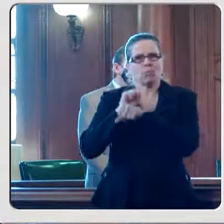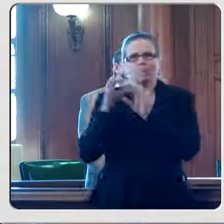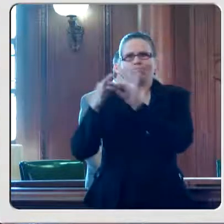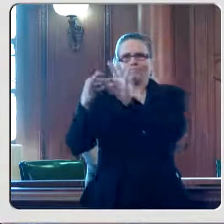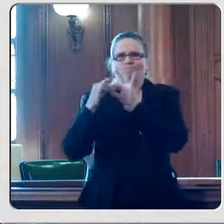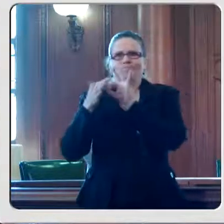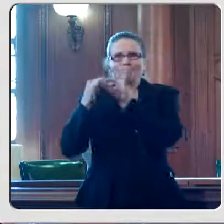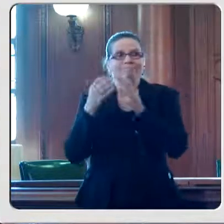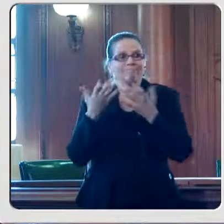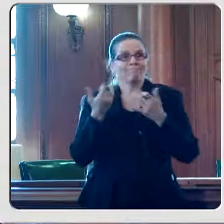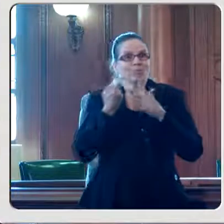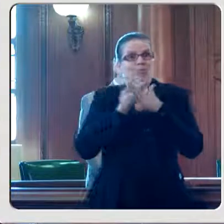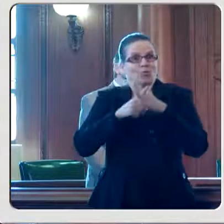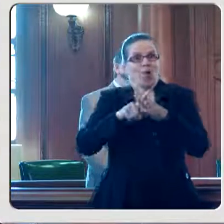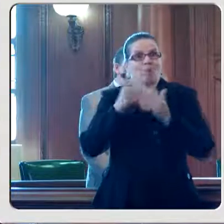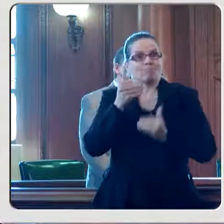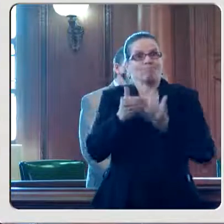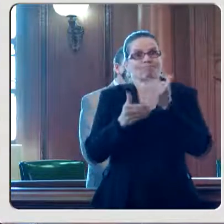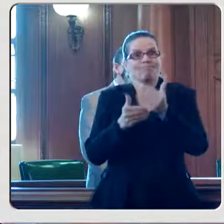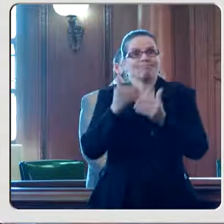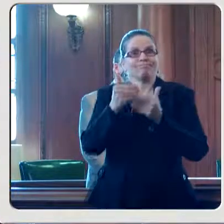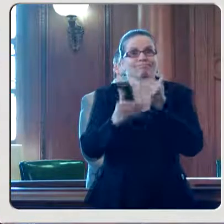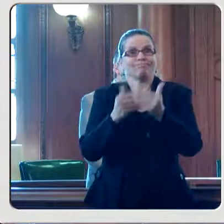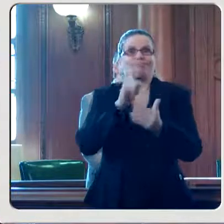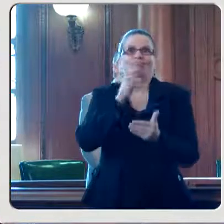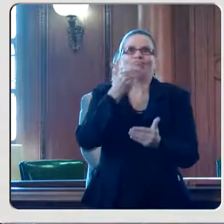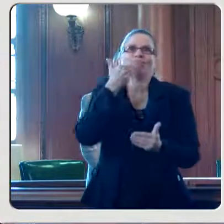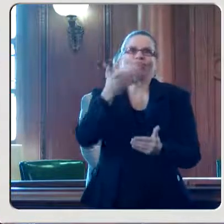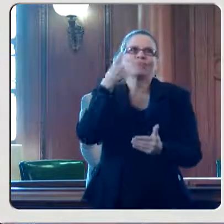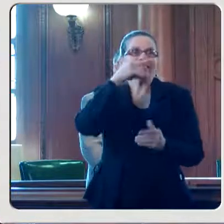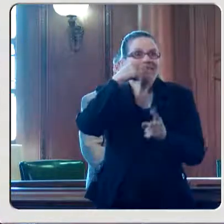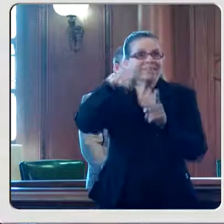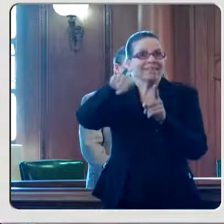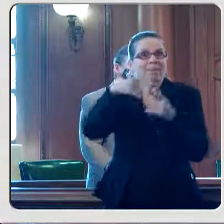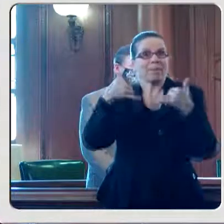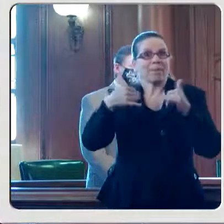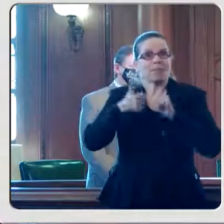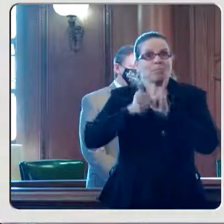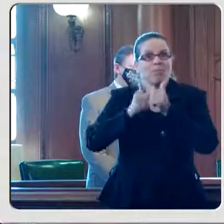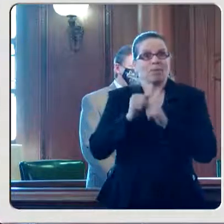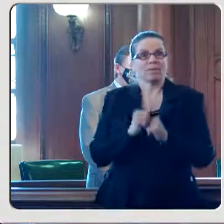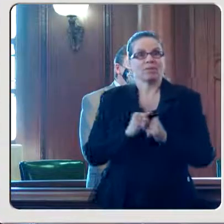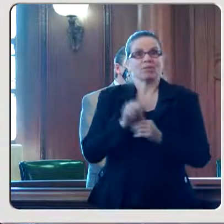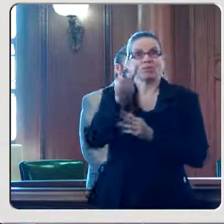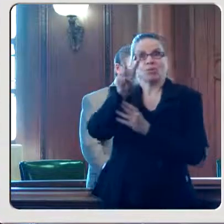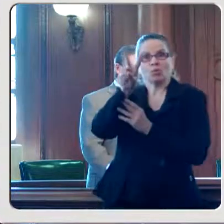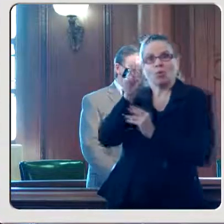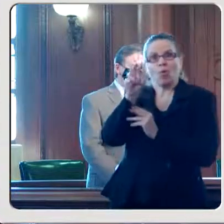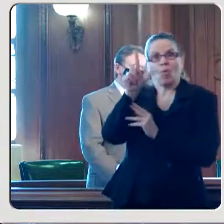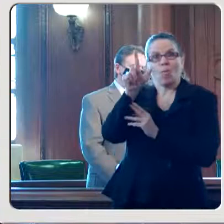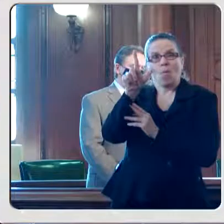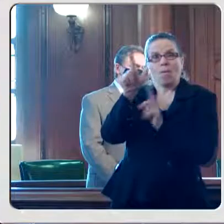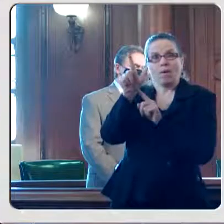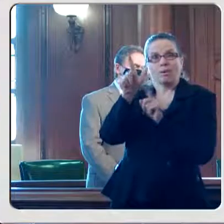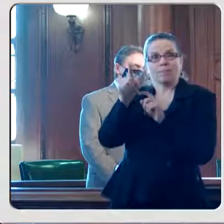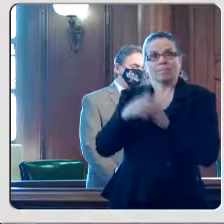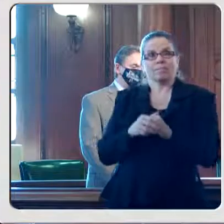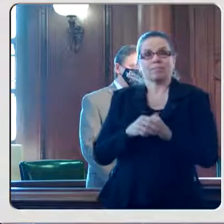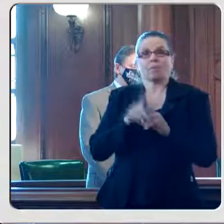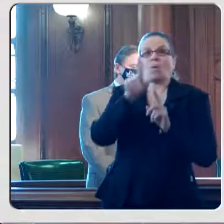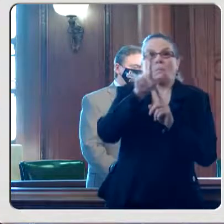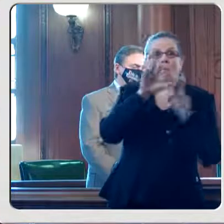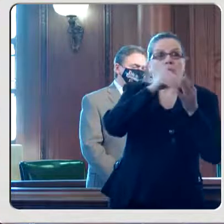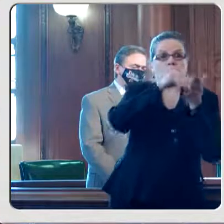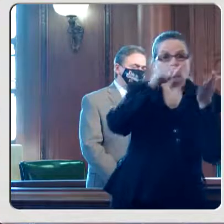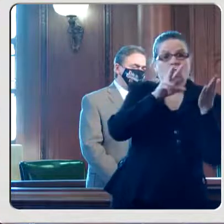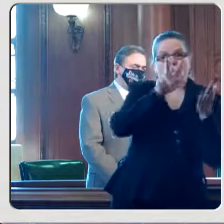gone very, very well for our kids. And with 221 students and staff tested, 0 positive. So we've been able to